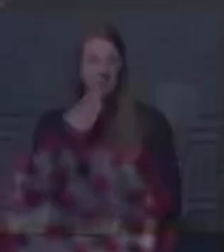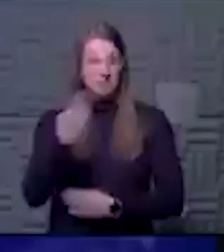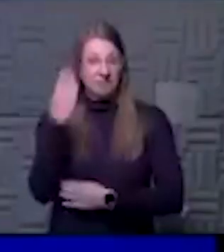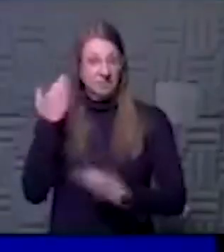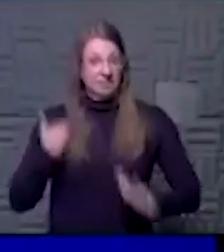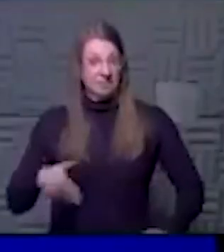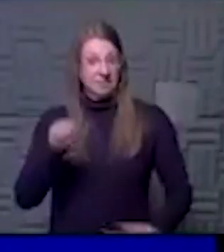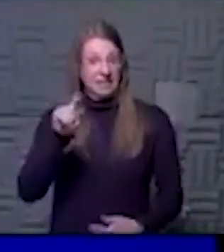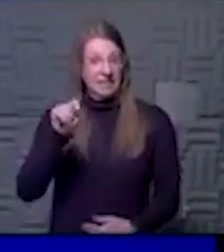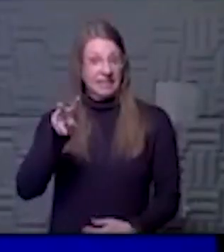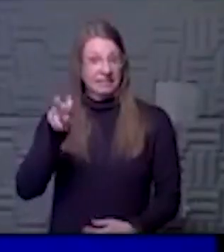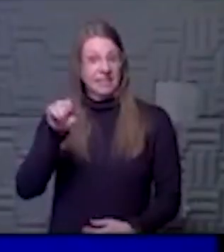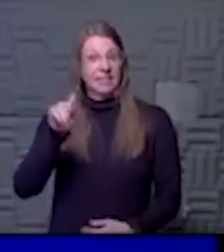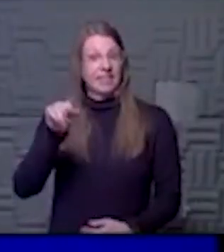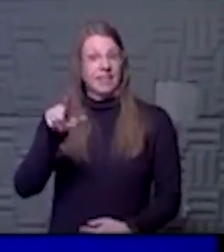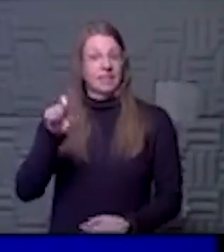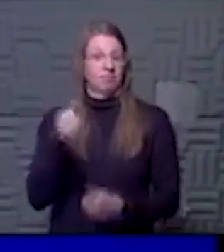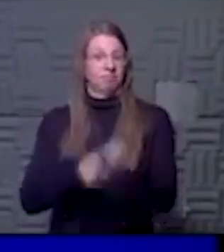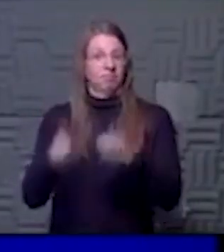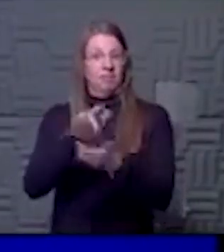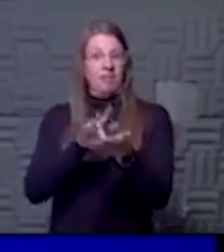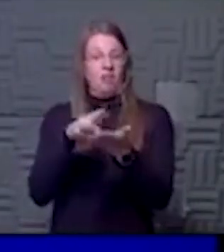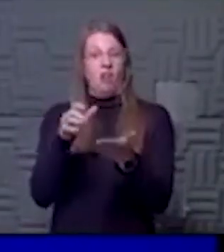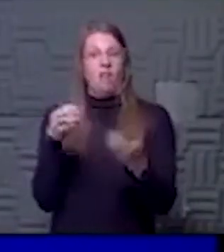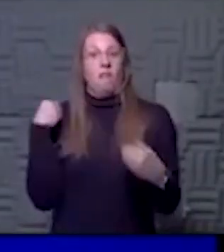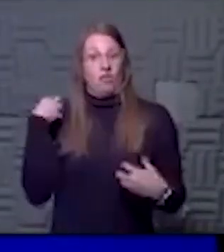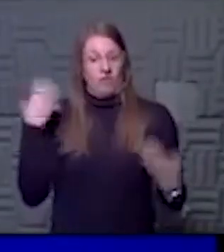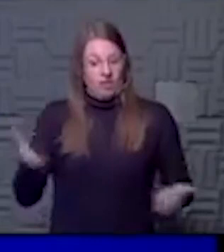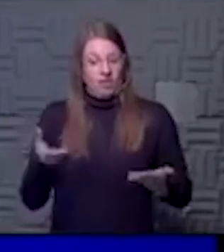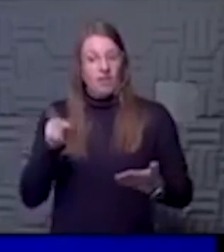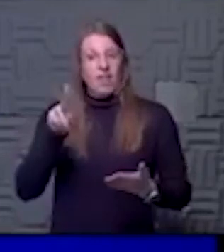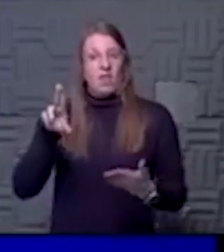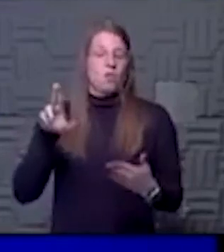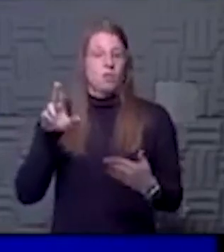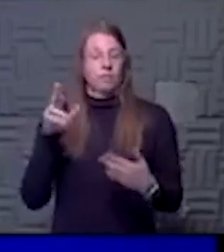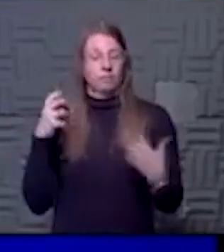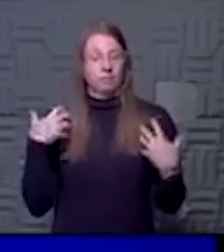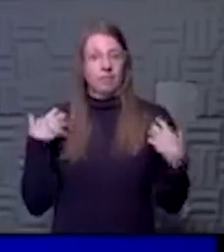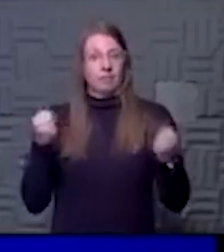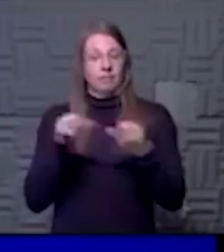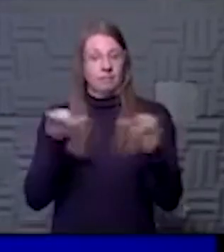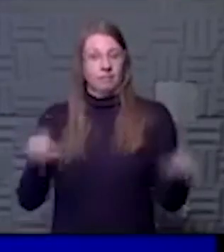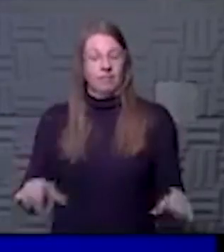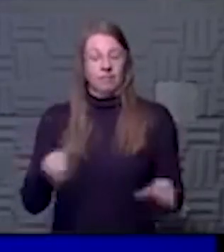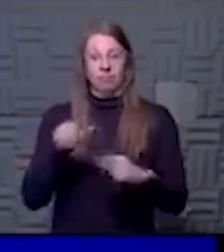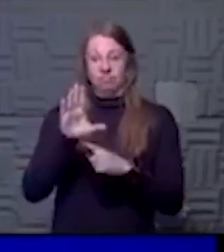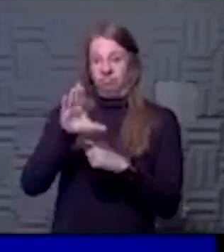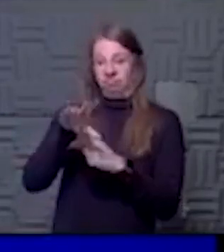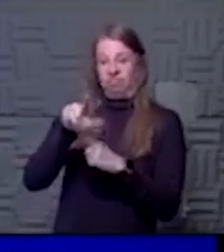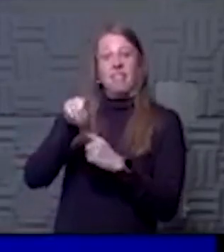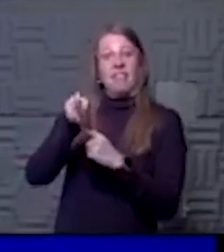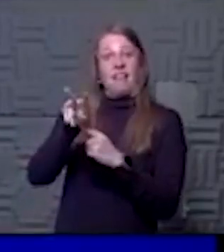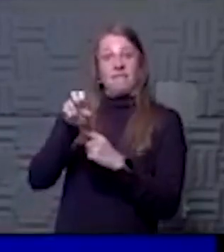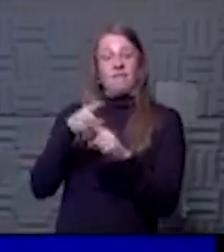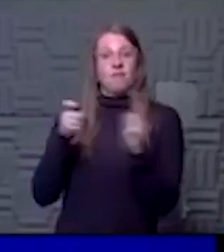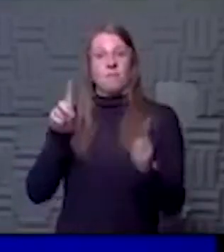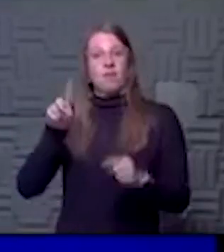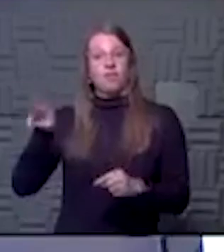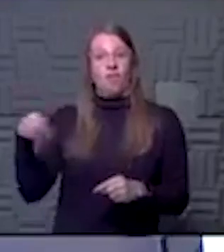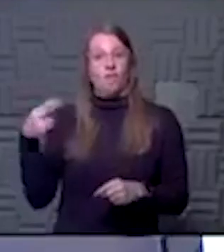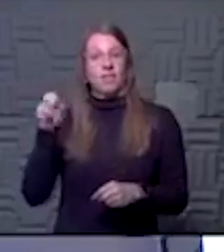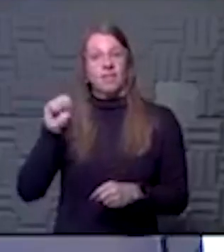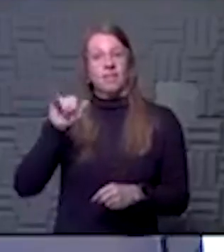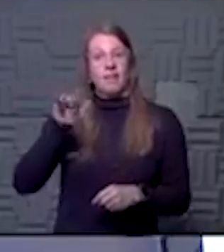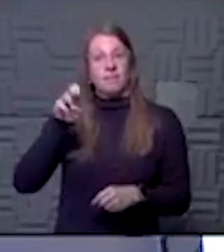Good morning, Steve Stites, Chief Medical Officer here at the University of Kansas Health System, broadcasting live with you from the Dulce Simons Family Studio. I'm joined, of course, in the studio